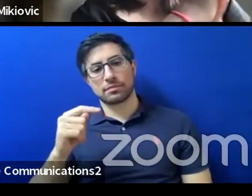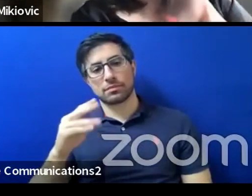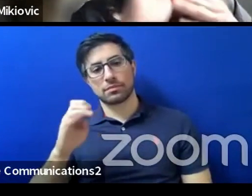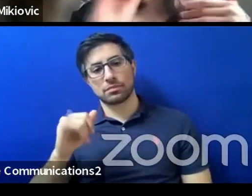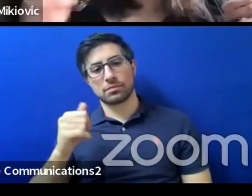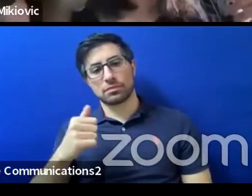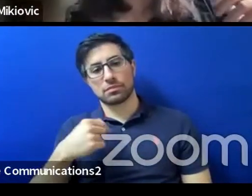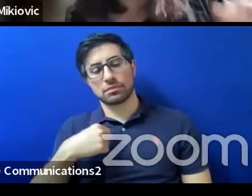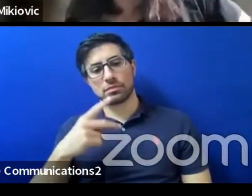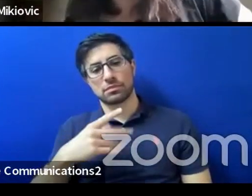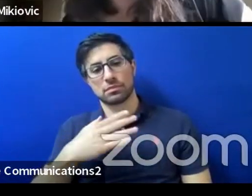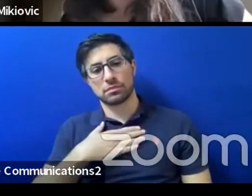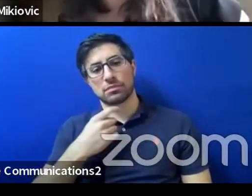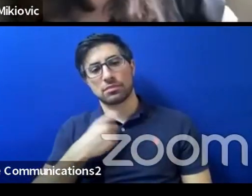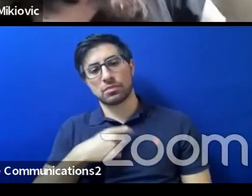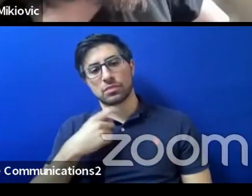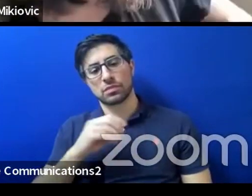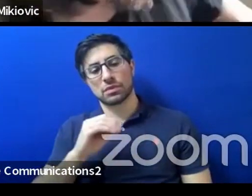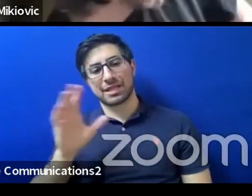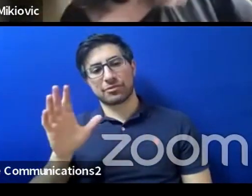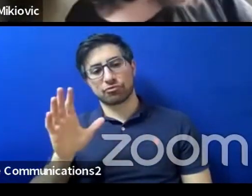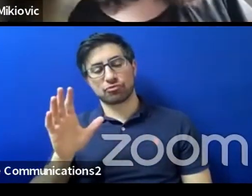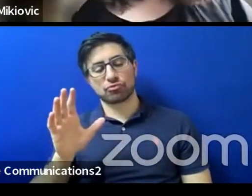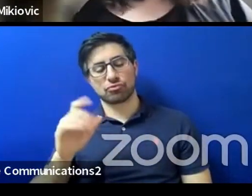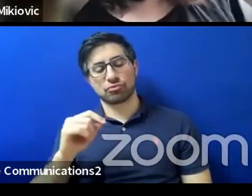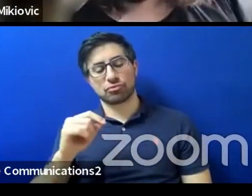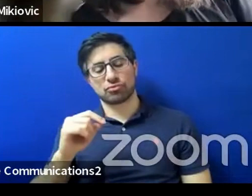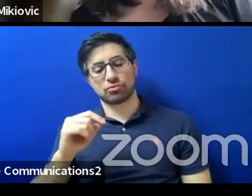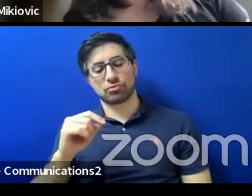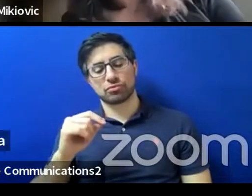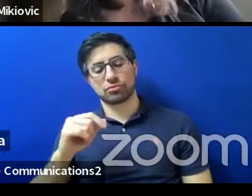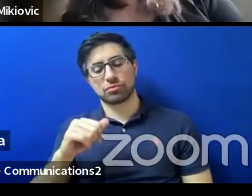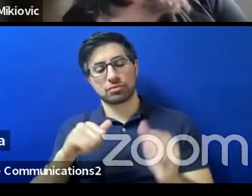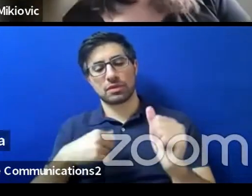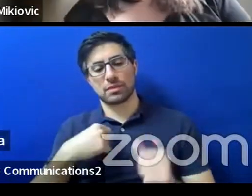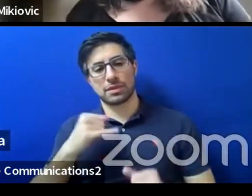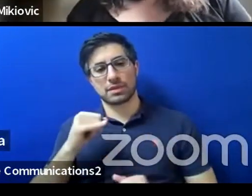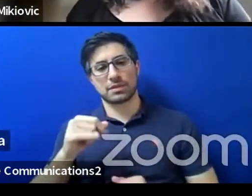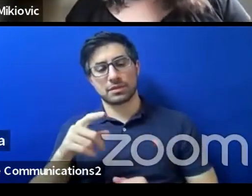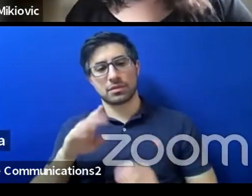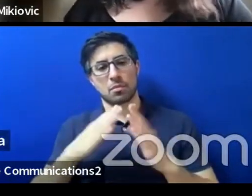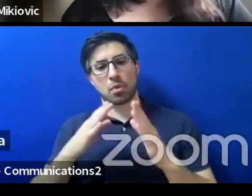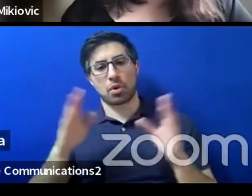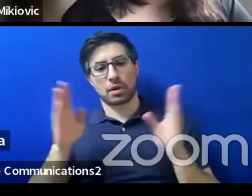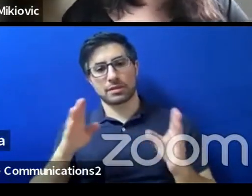me keep my throat clear. And behind me is a bookcase.